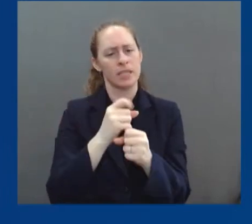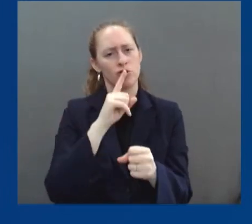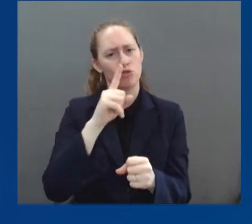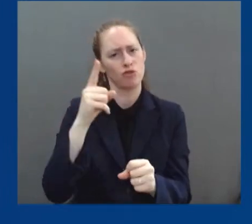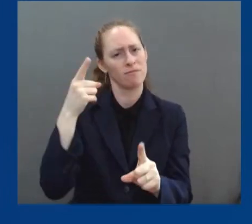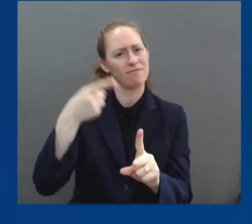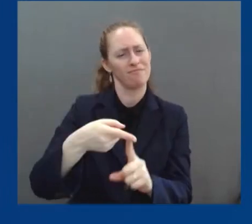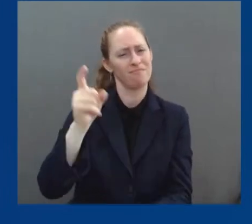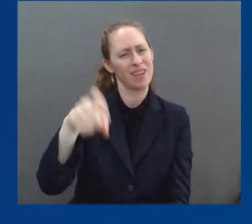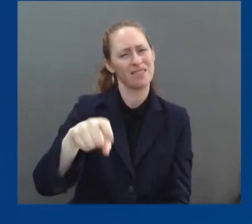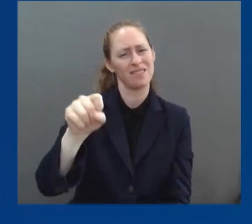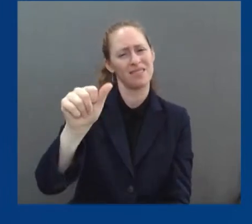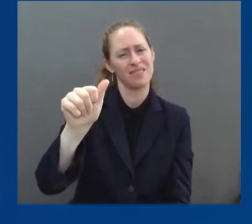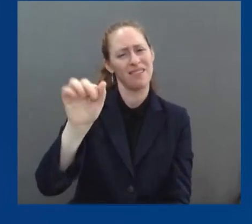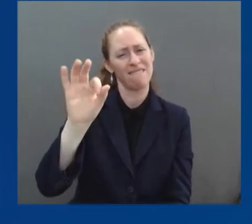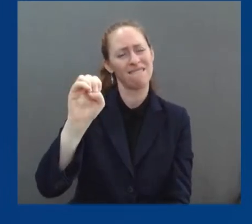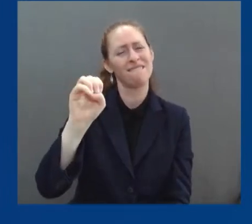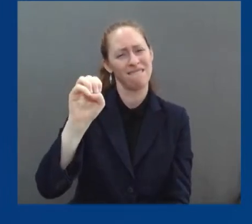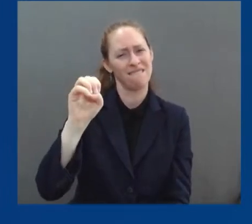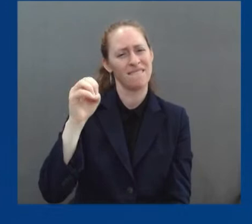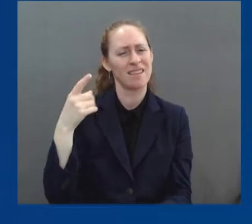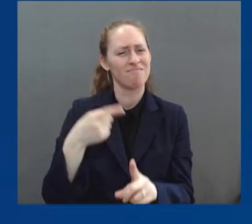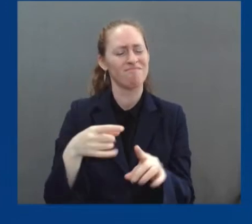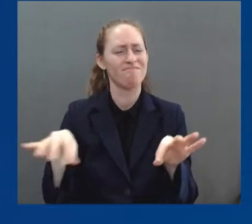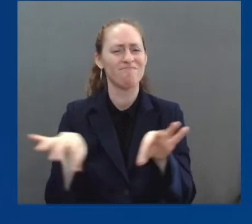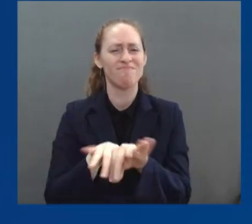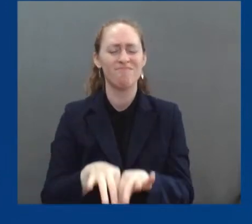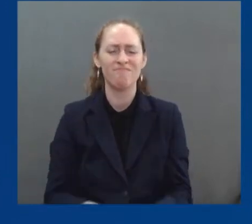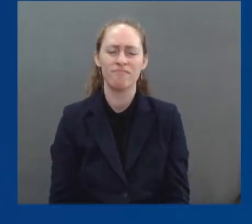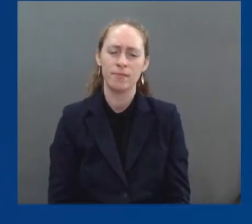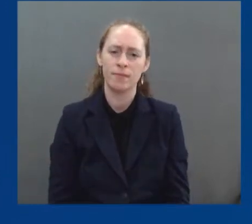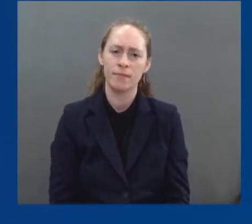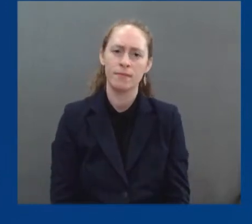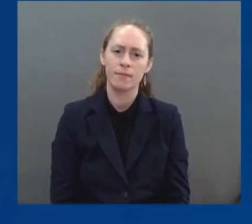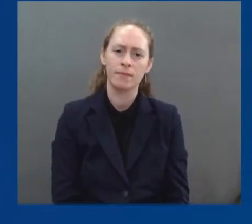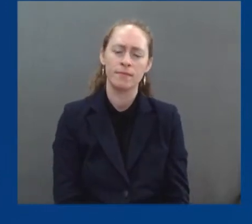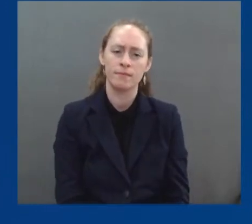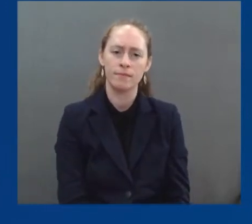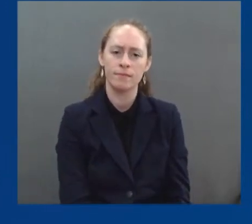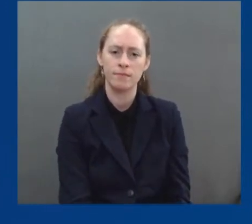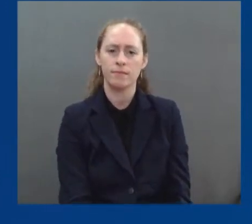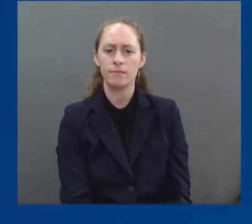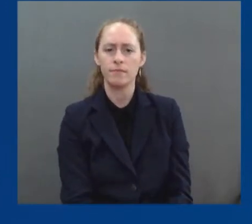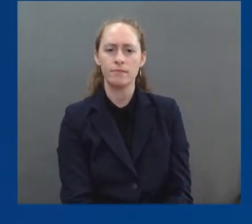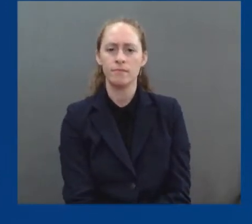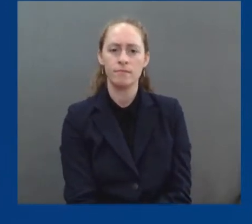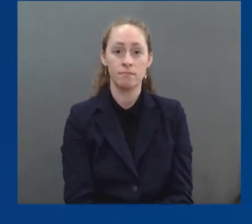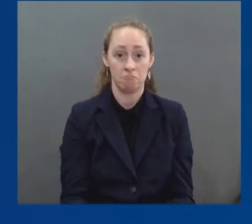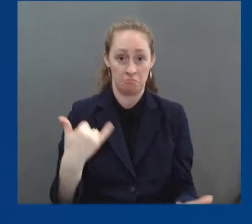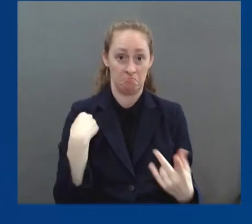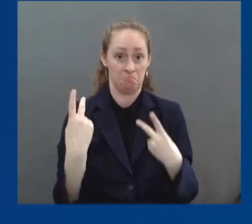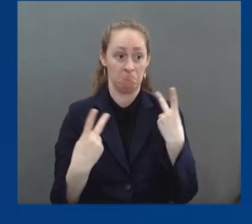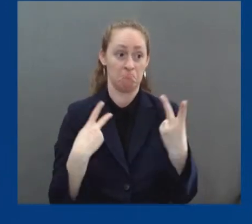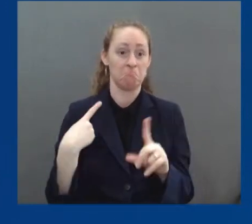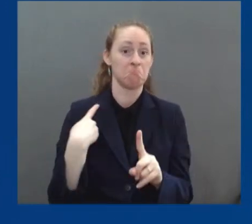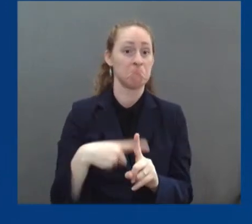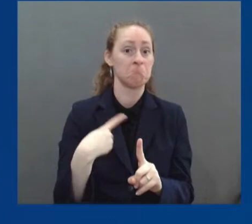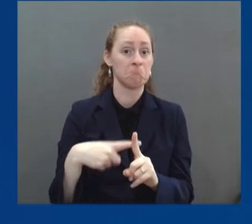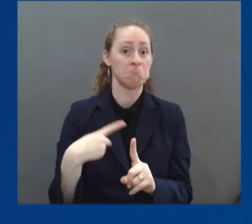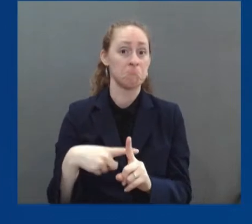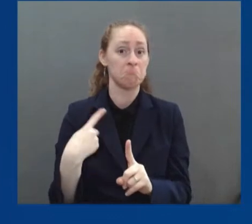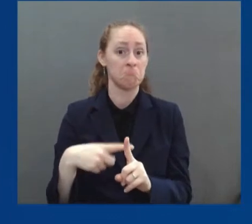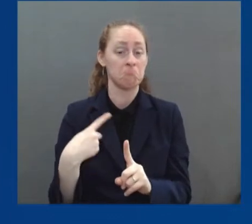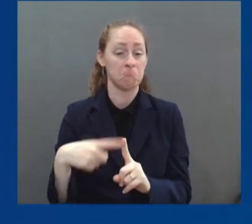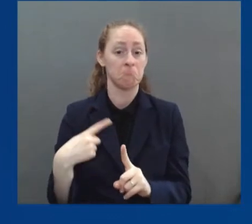signal whatsoever that would get anyone worried. And the question is, what is the right dose and the dose regimen? And that would likely be